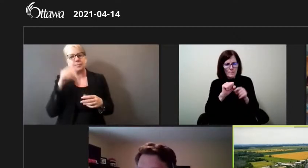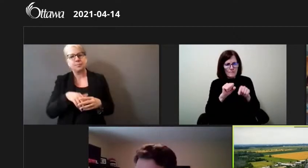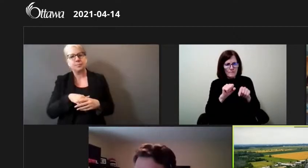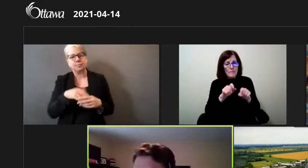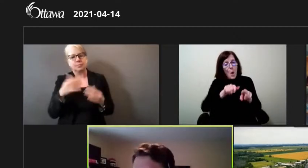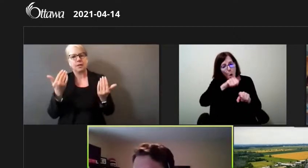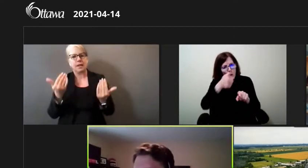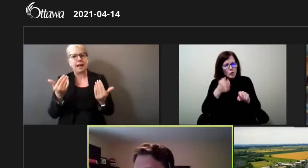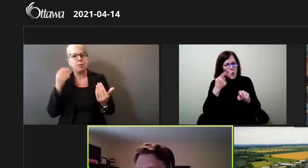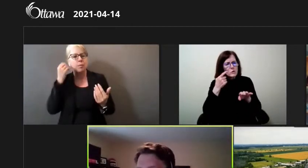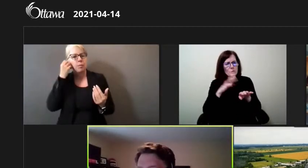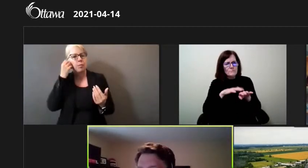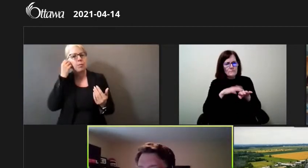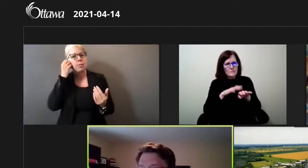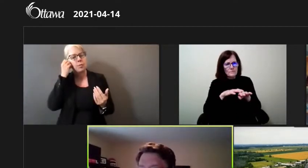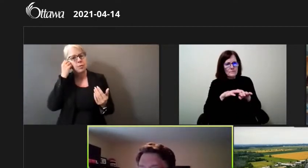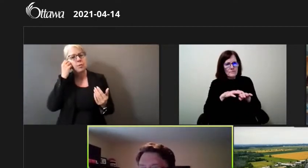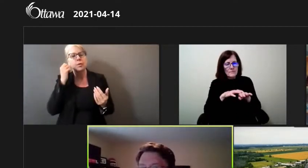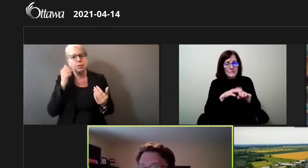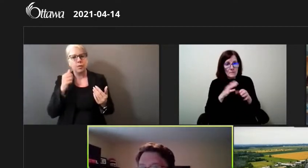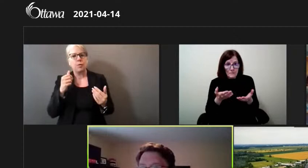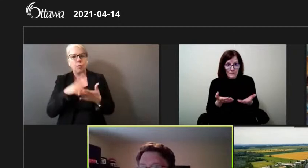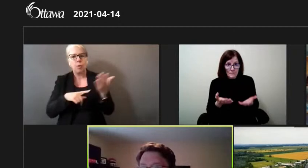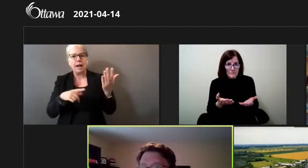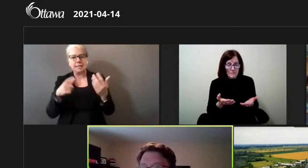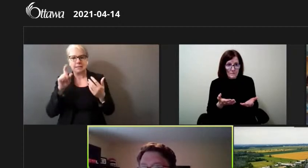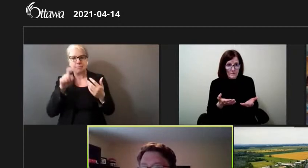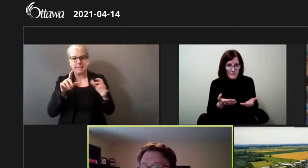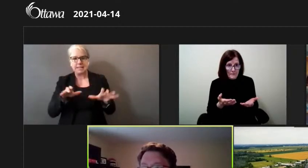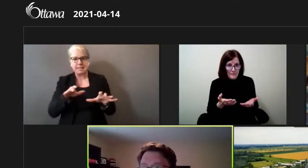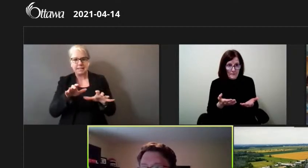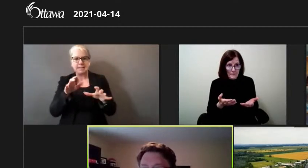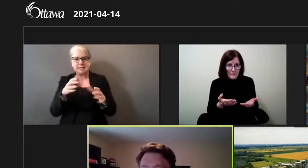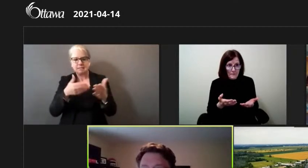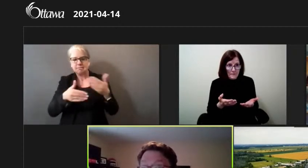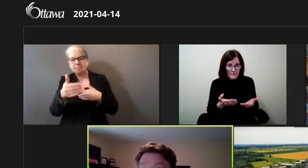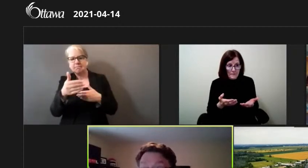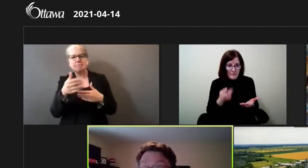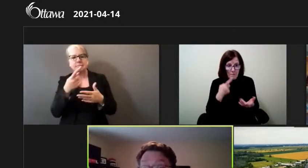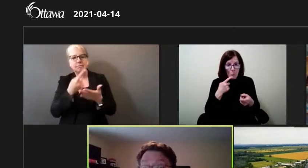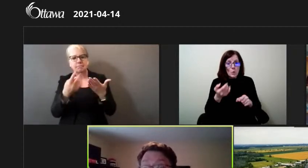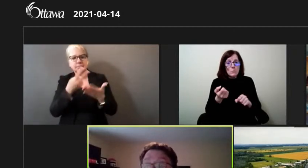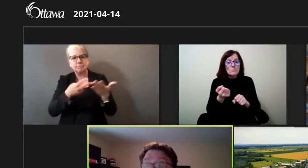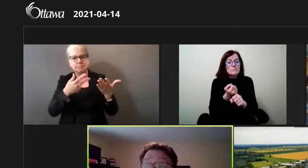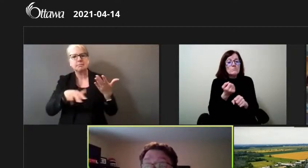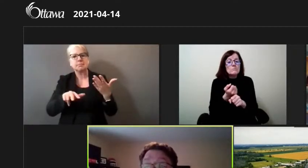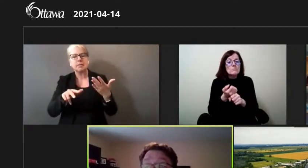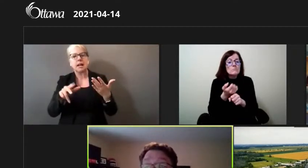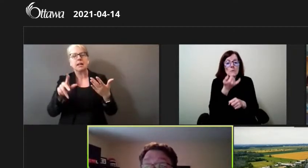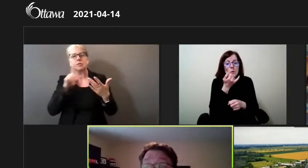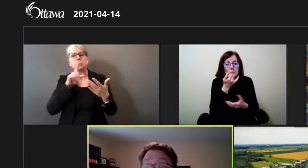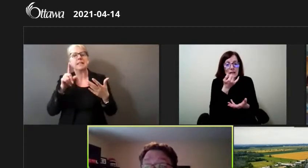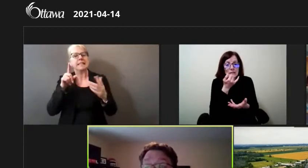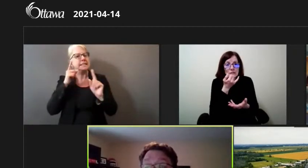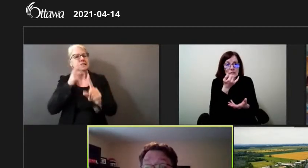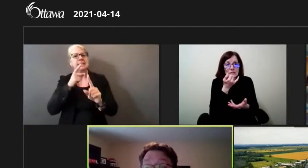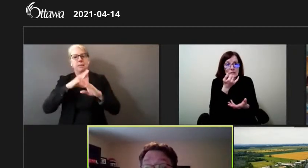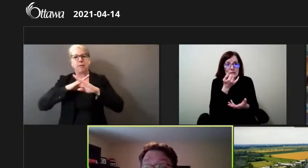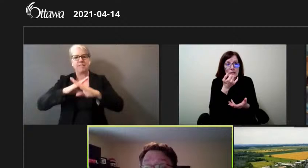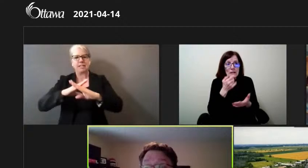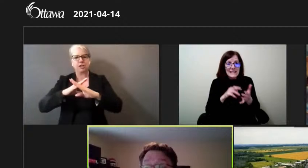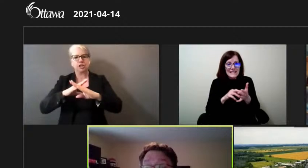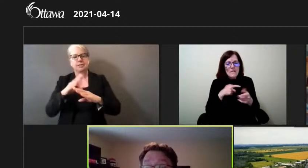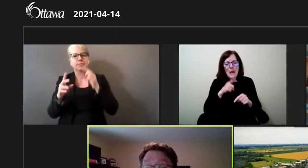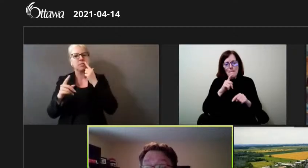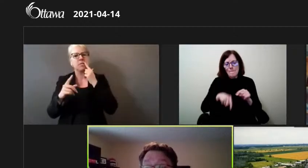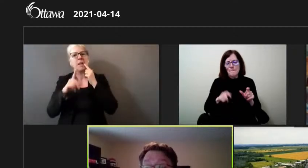right now, in terms of what needs to happen in the upcoming weeks, is really about prevention and not